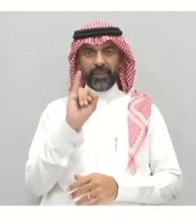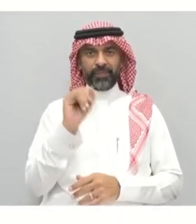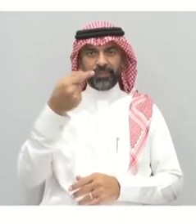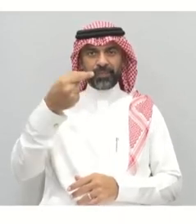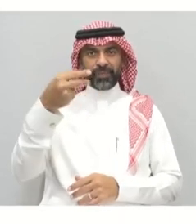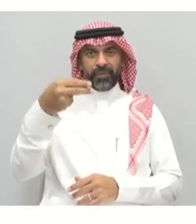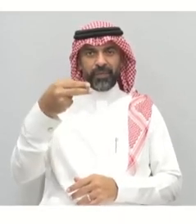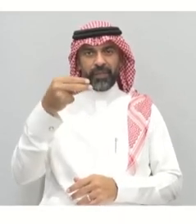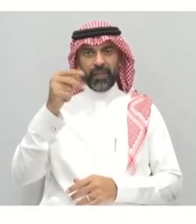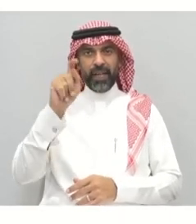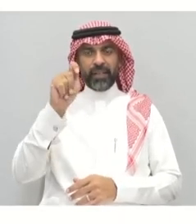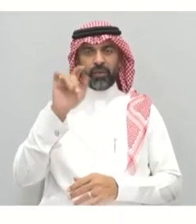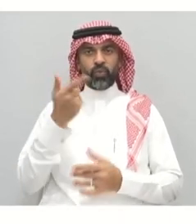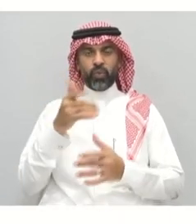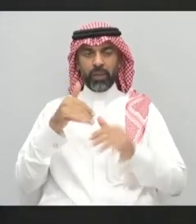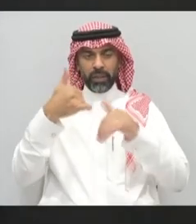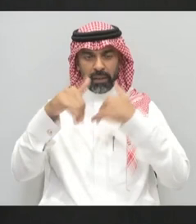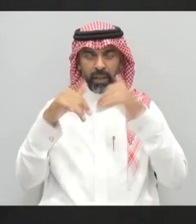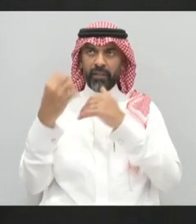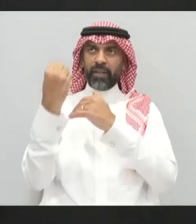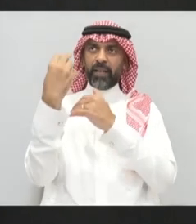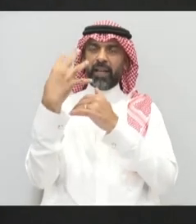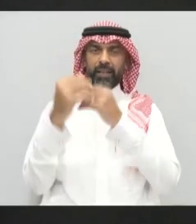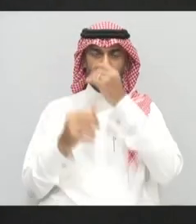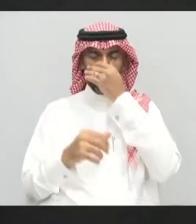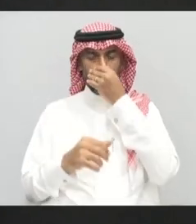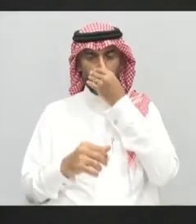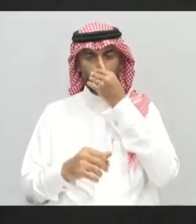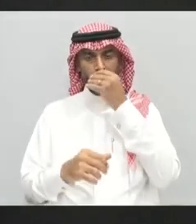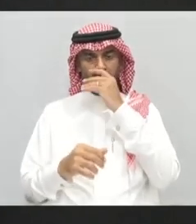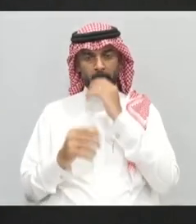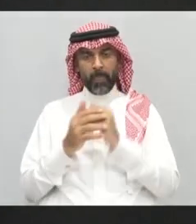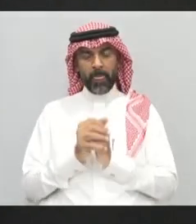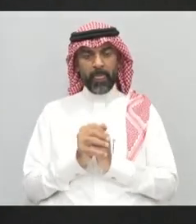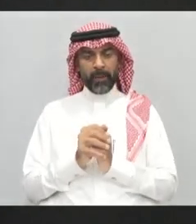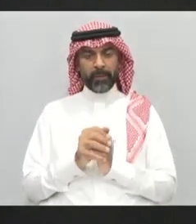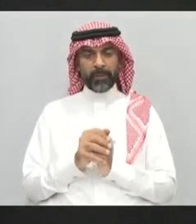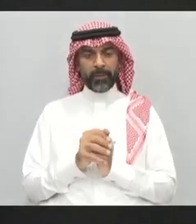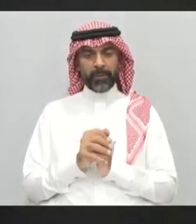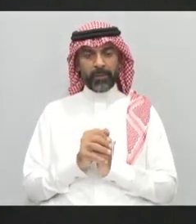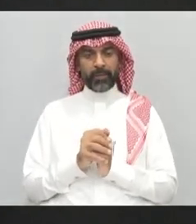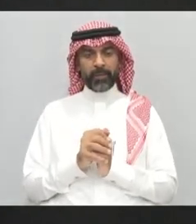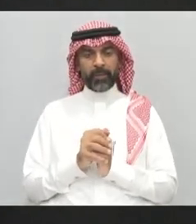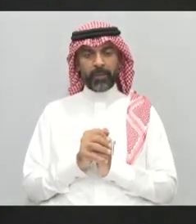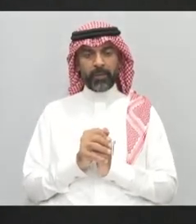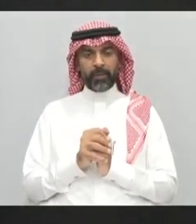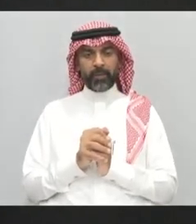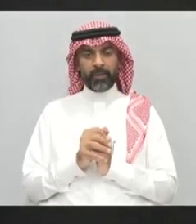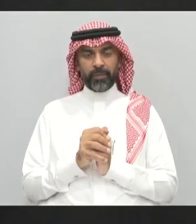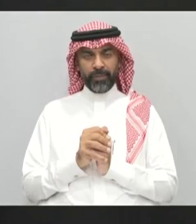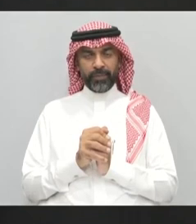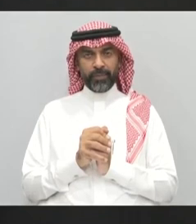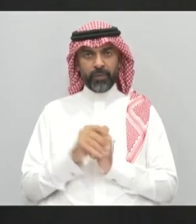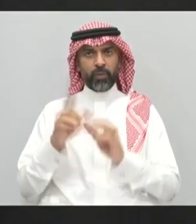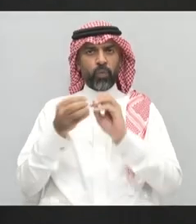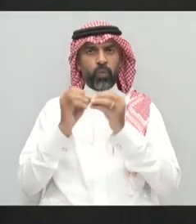the traffic light always on the road, okay? So can you tell me what are the